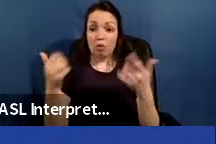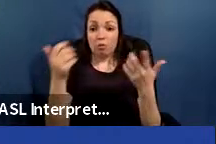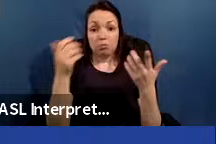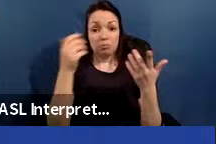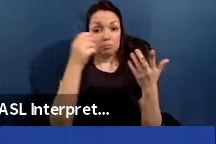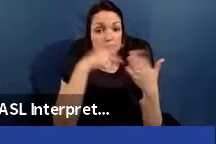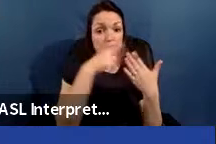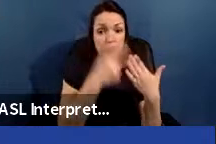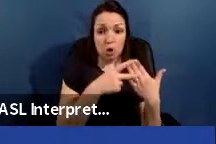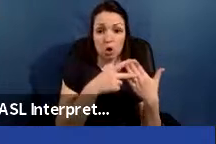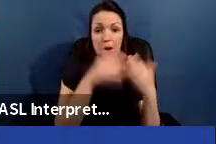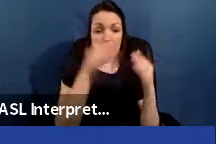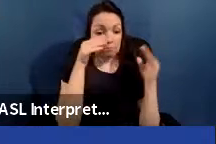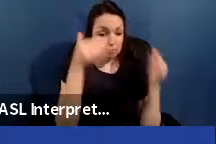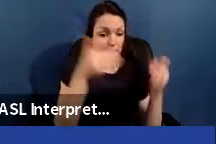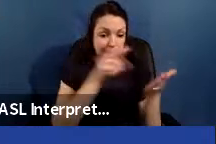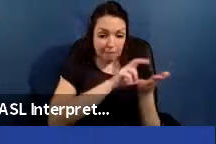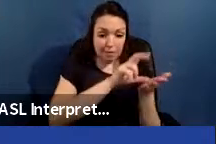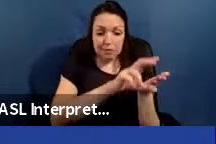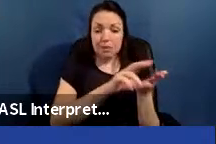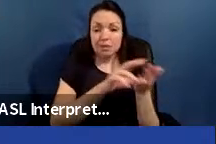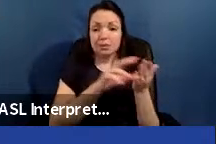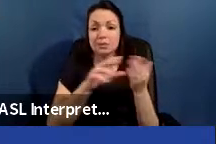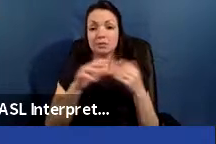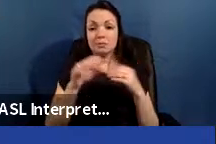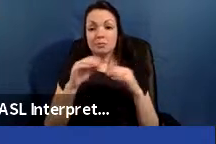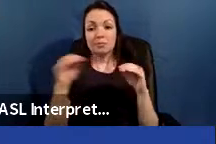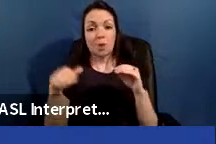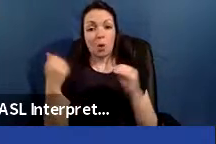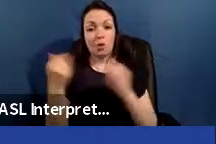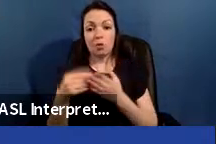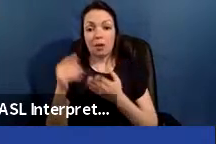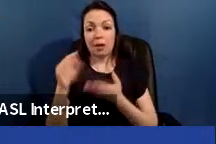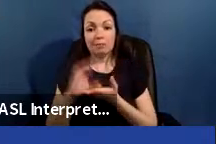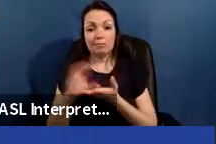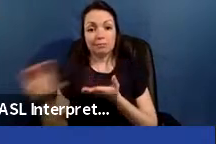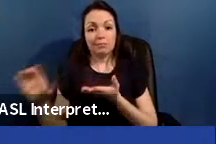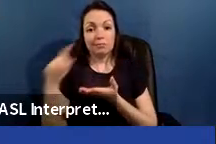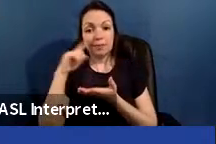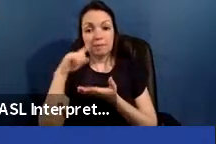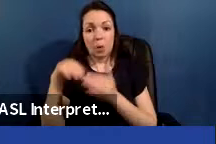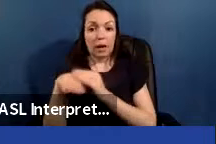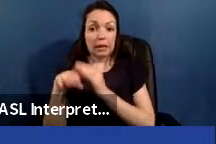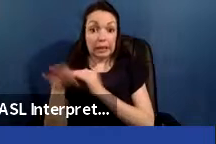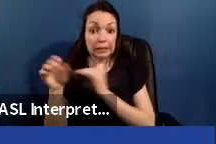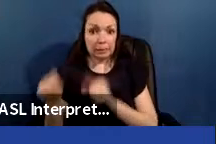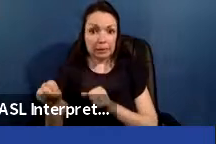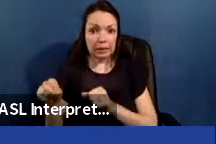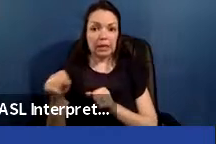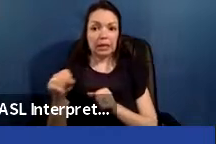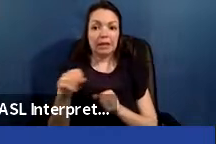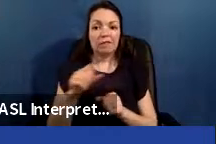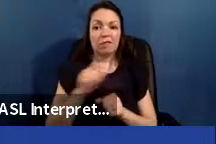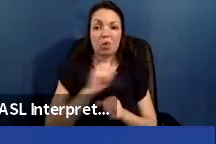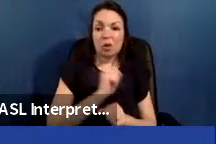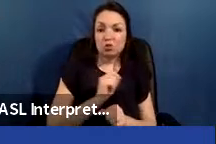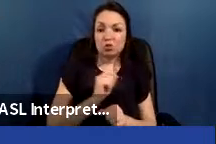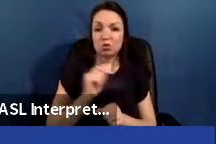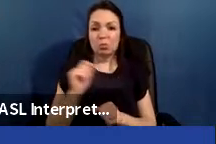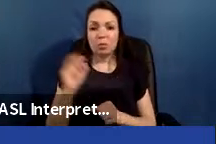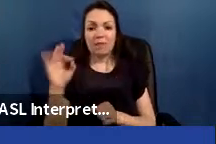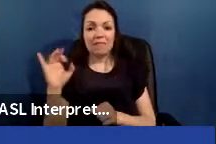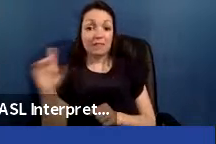investments, with no other of our set aside for accessibility, nothing for restrooms, nothing for